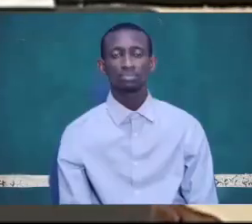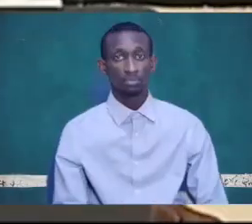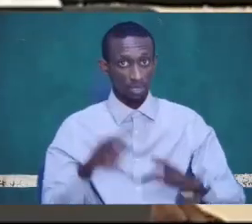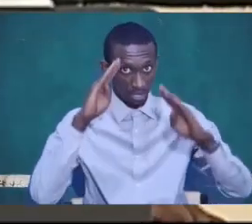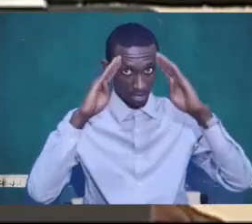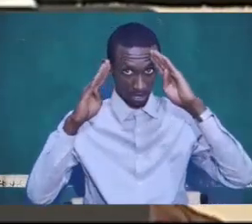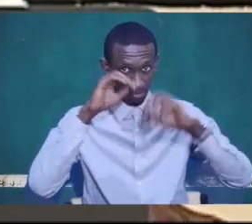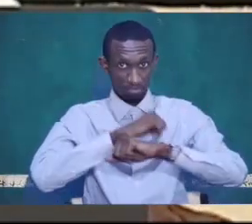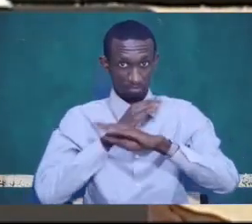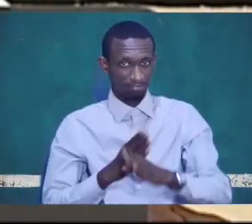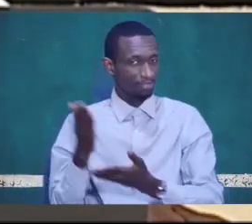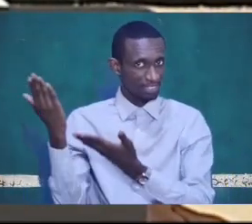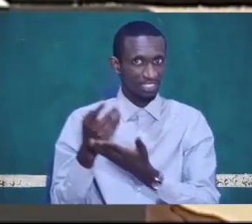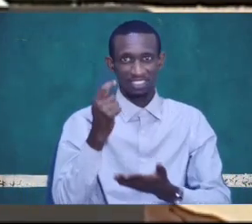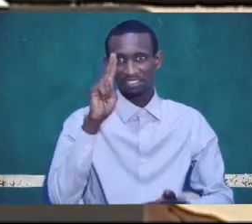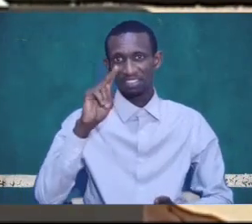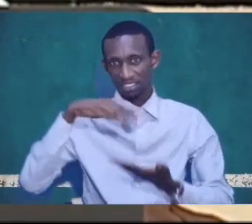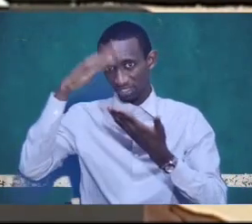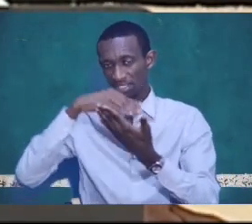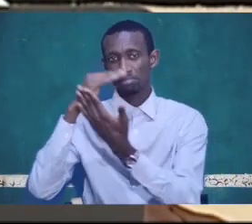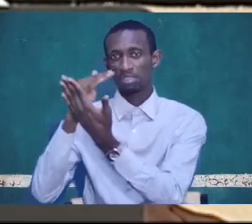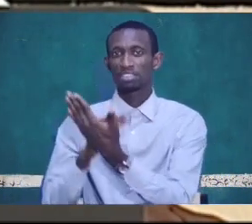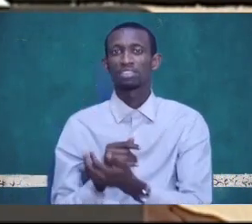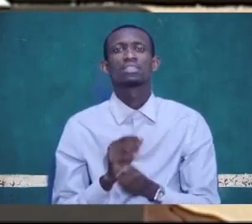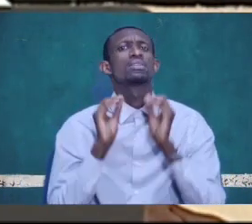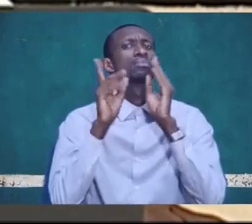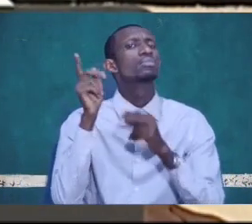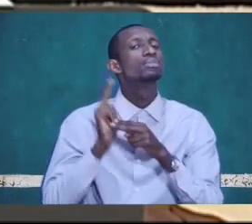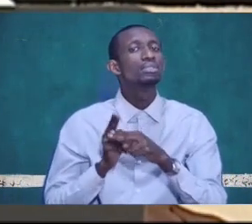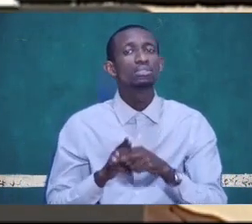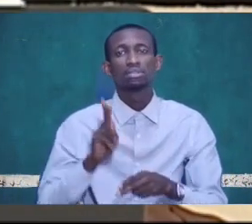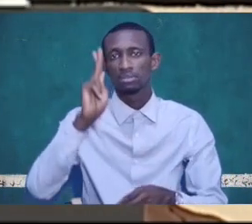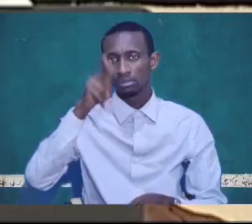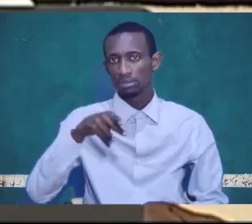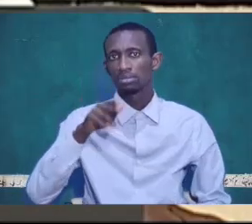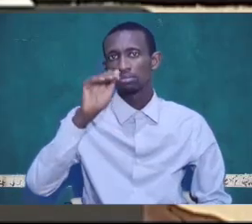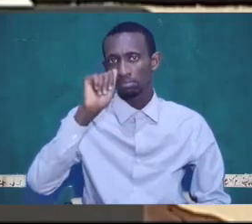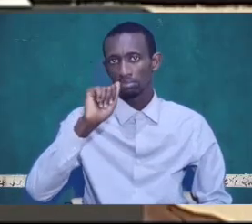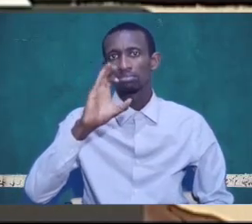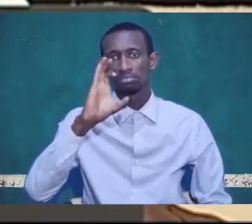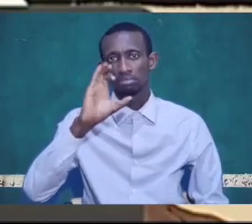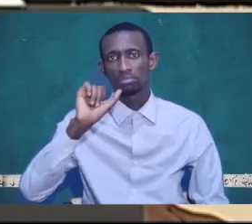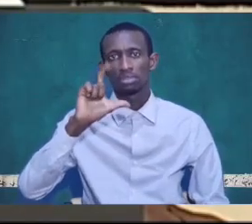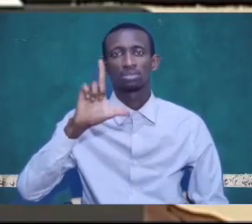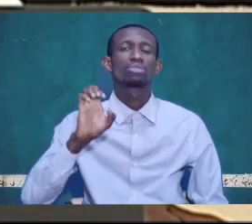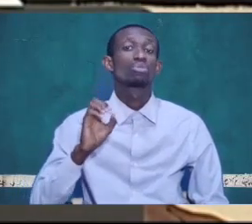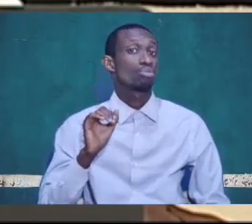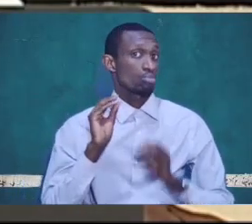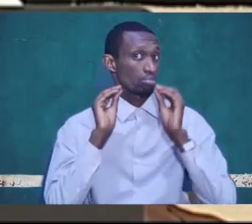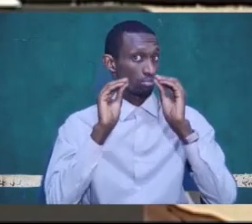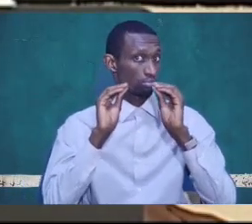Hello students, welcome again to the TV learning program. This is Teacher Pasco, and today I will be with Senior 1